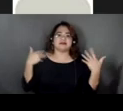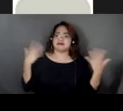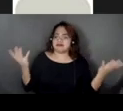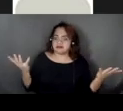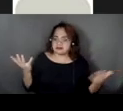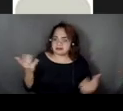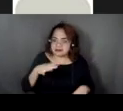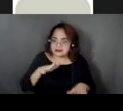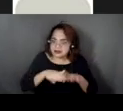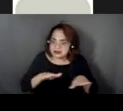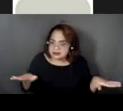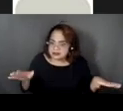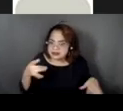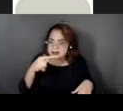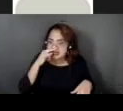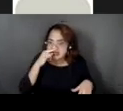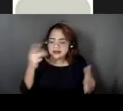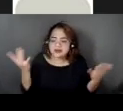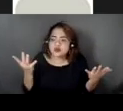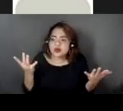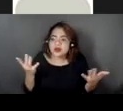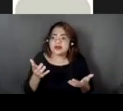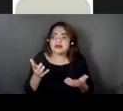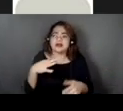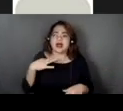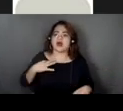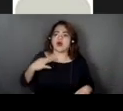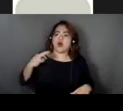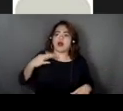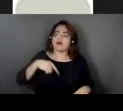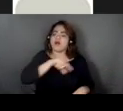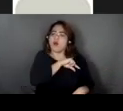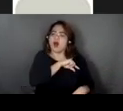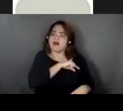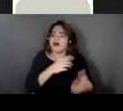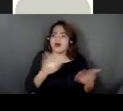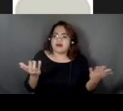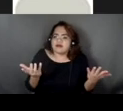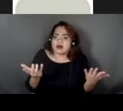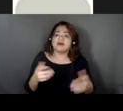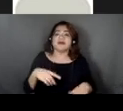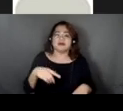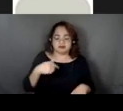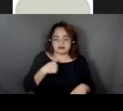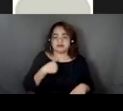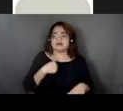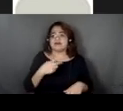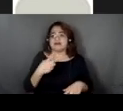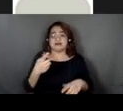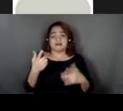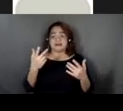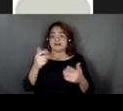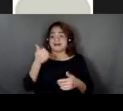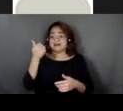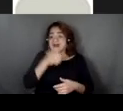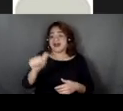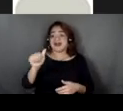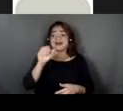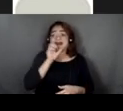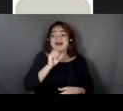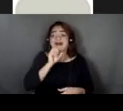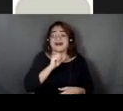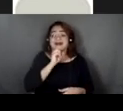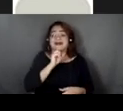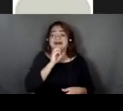they eligible for? And in our primary care medical home, we see patients of all ages. I think our youngest gender